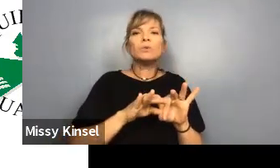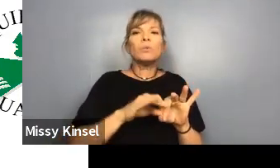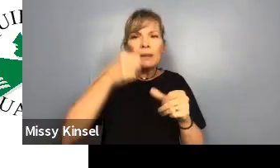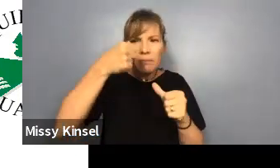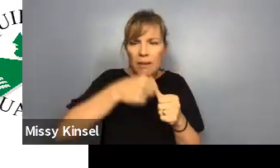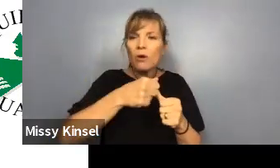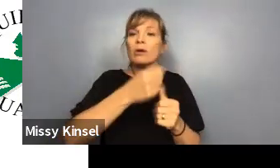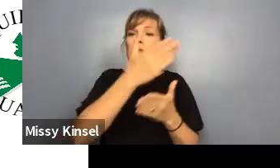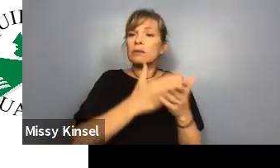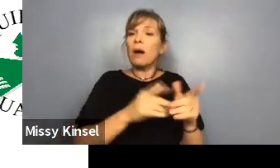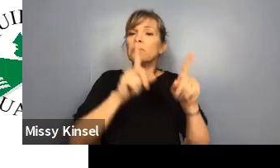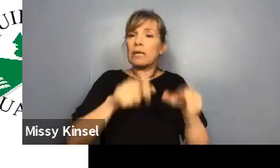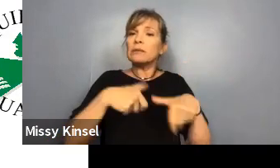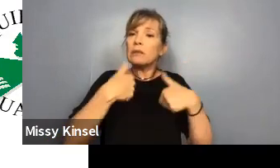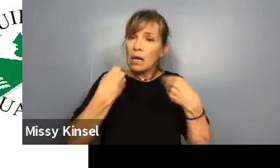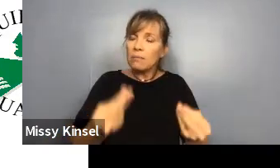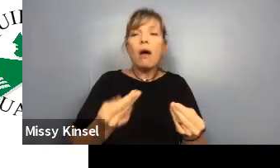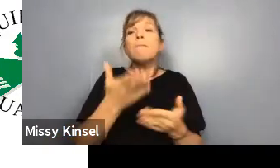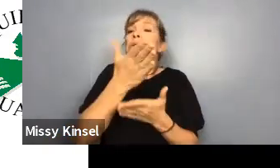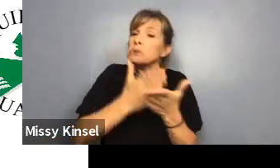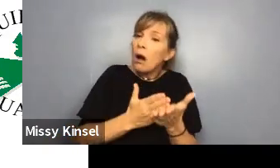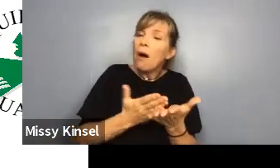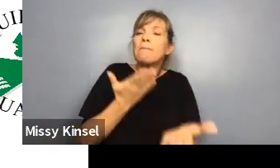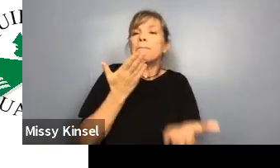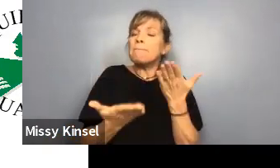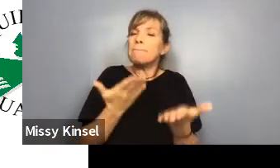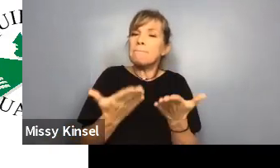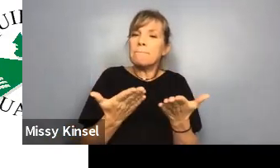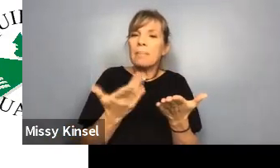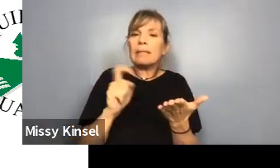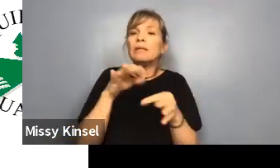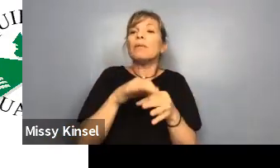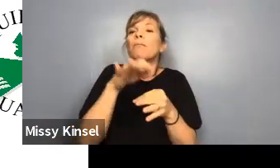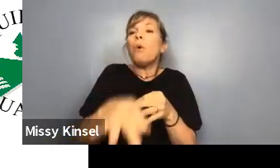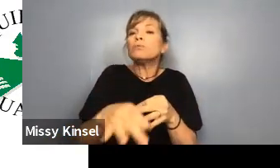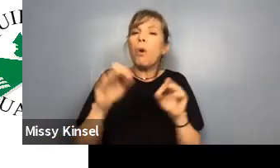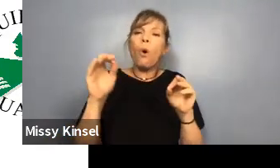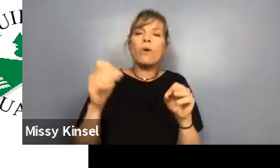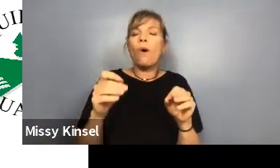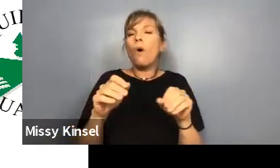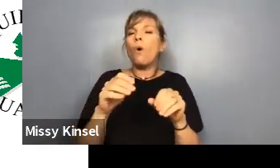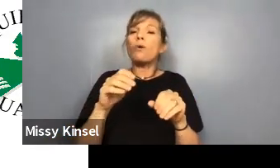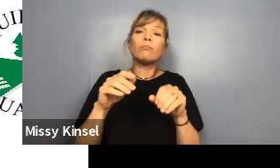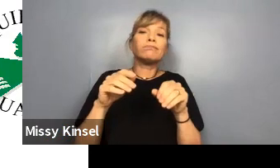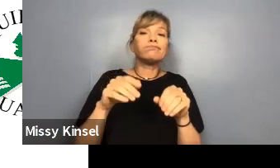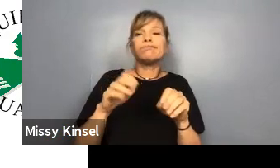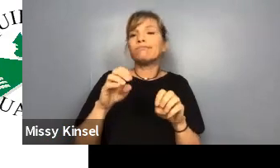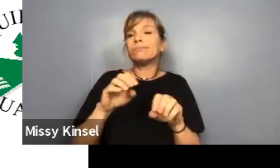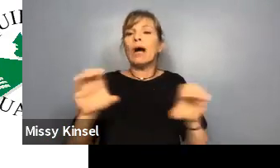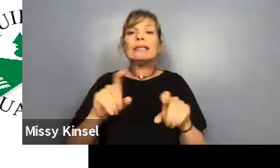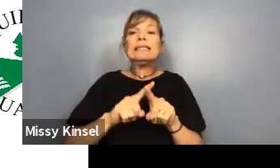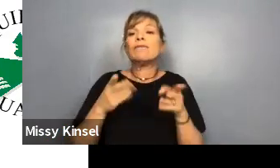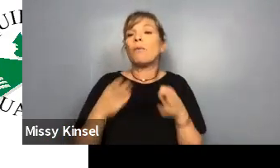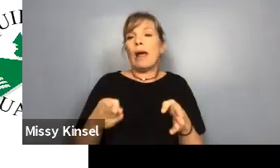that some tests can be done, but that some might need to be postponed or done in a different way.